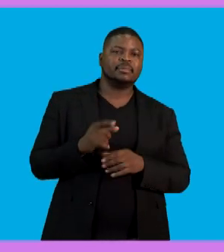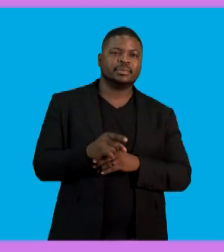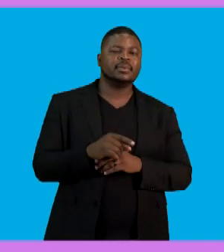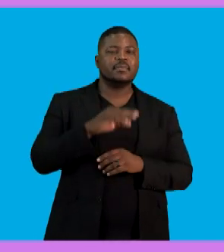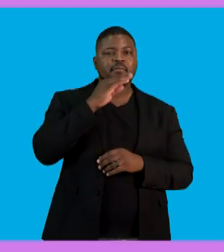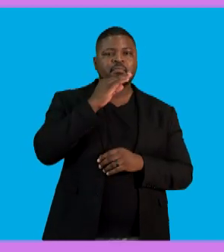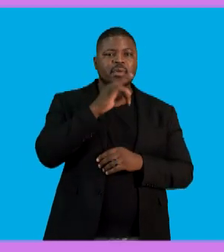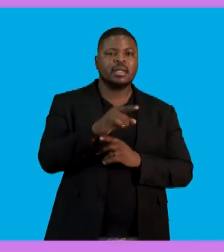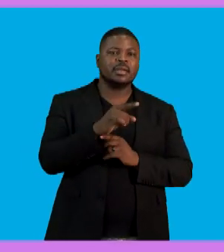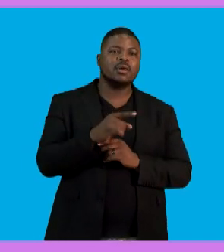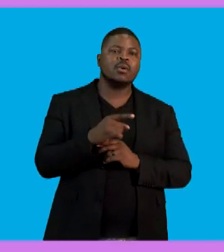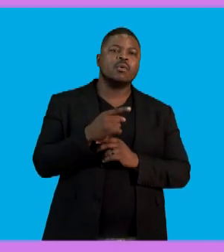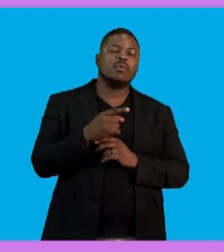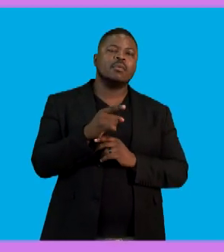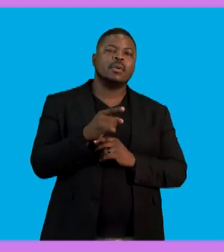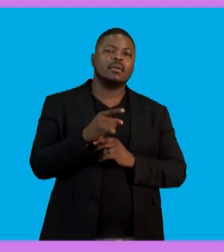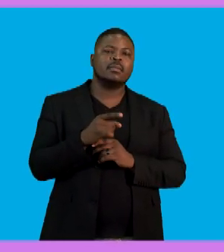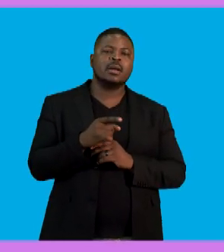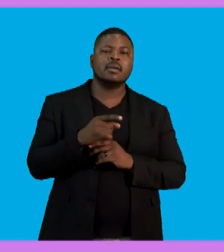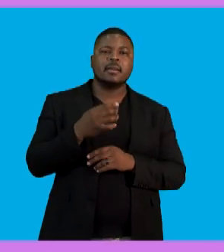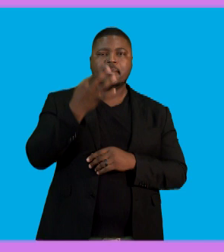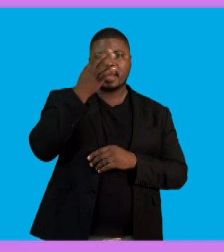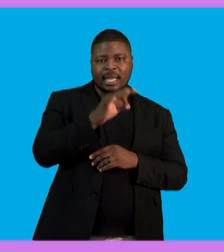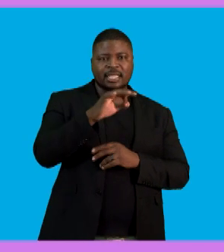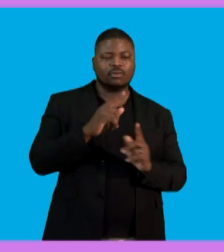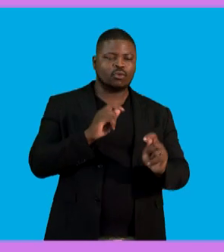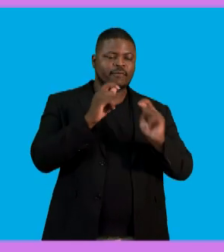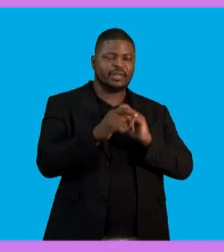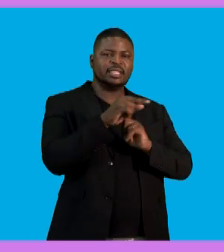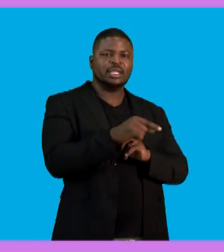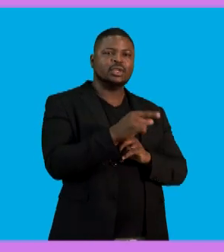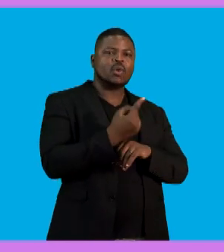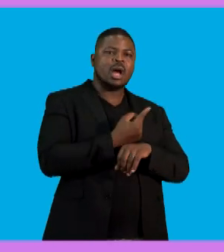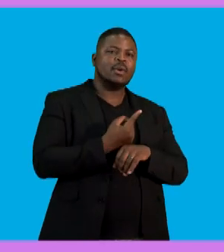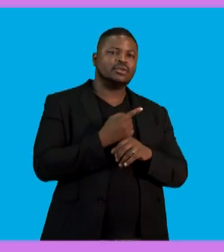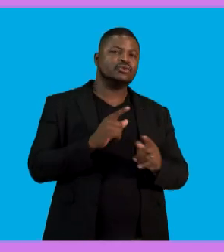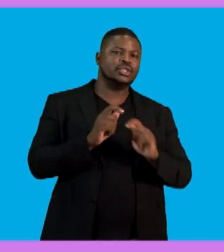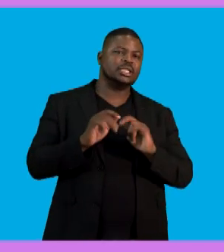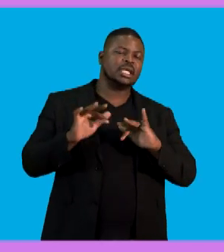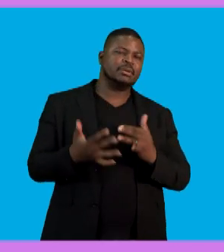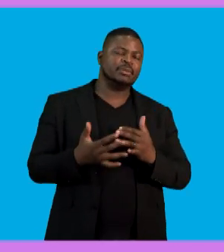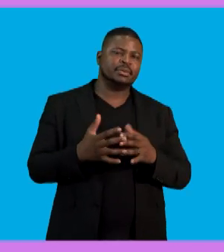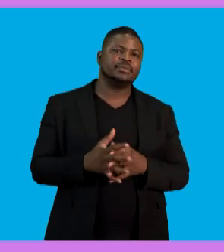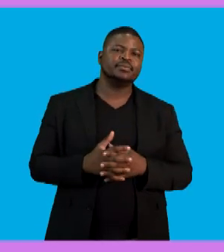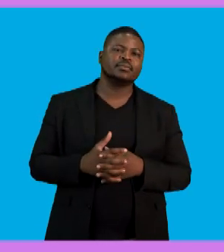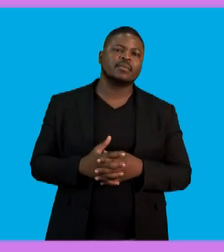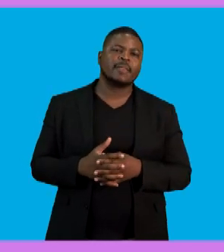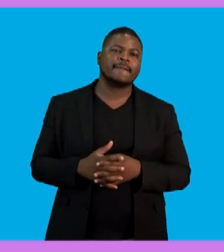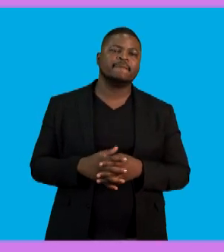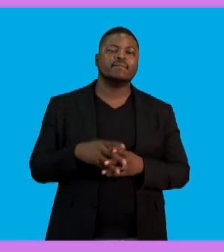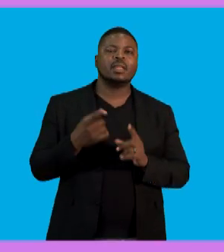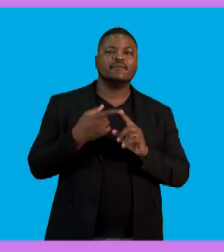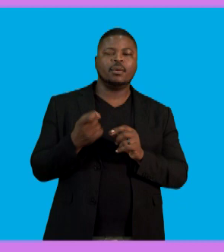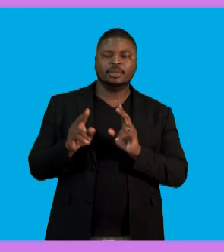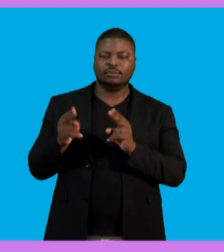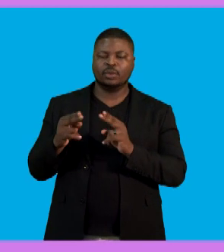full hour. So we just have to convert the minutes to what? The minutes to hours. How do we convert minutes to hours? Minutes to hours is from small to